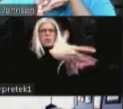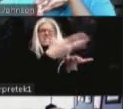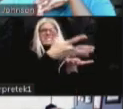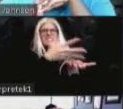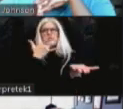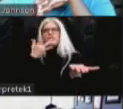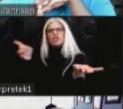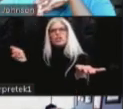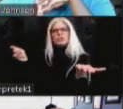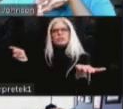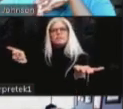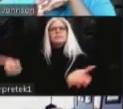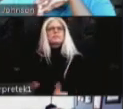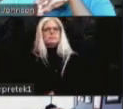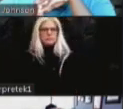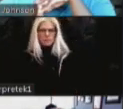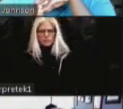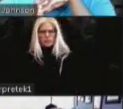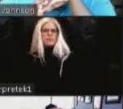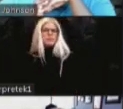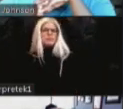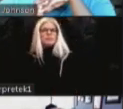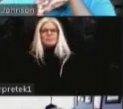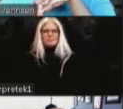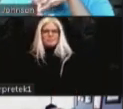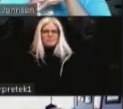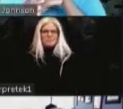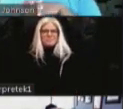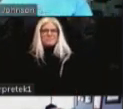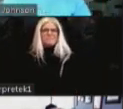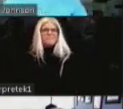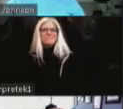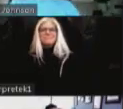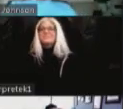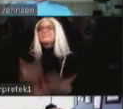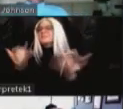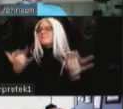So if we were trending in the wrong direction and we had